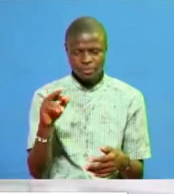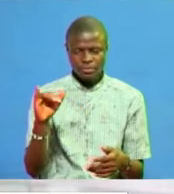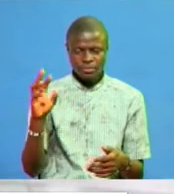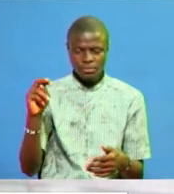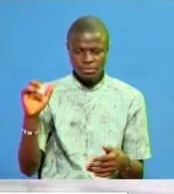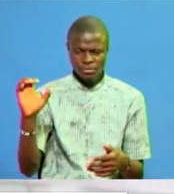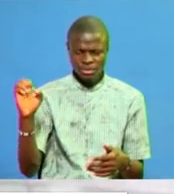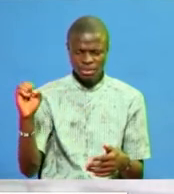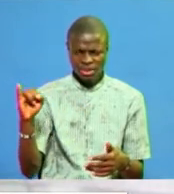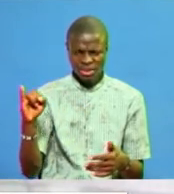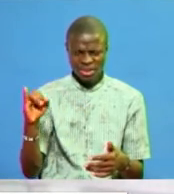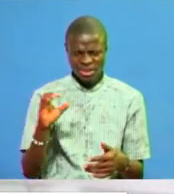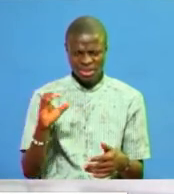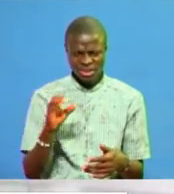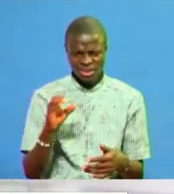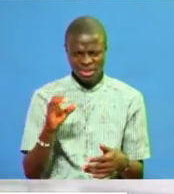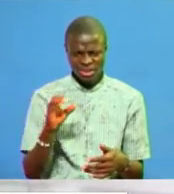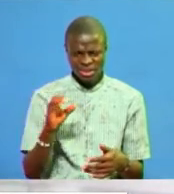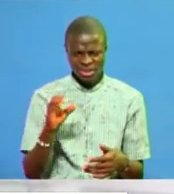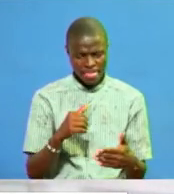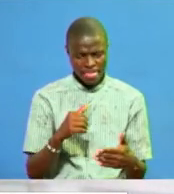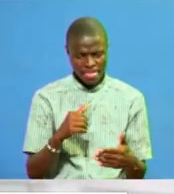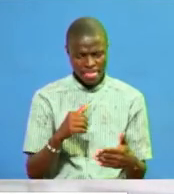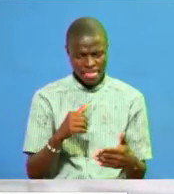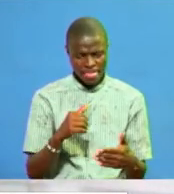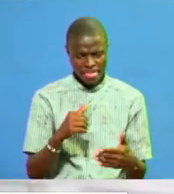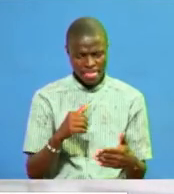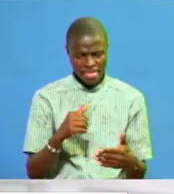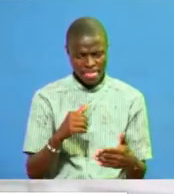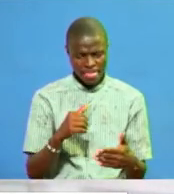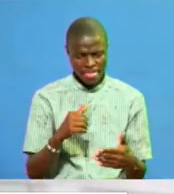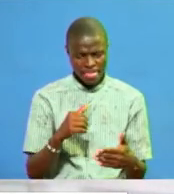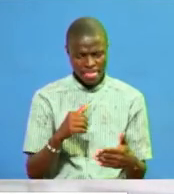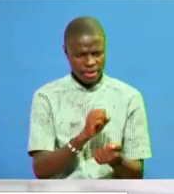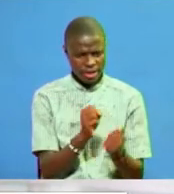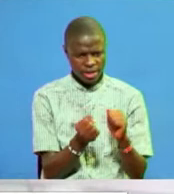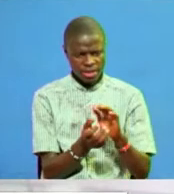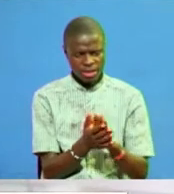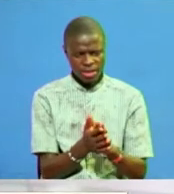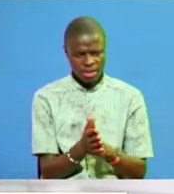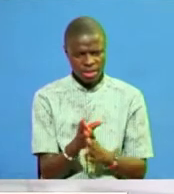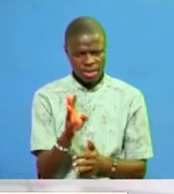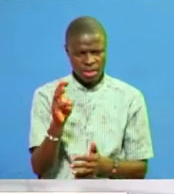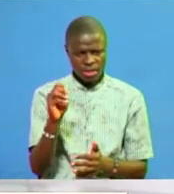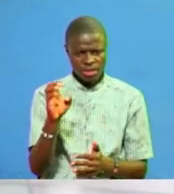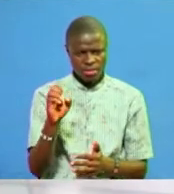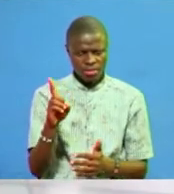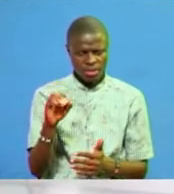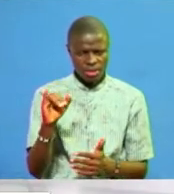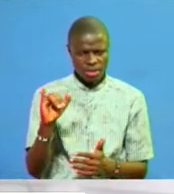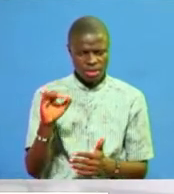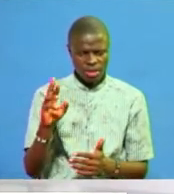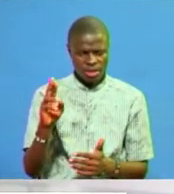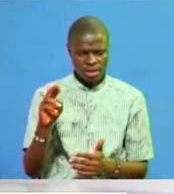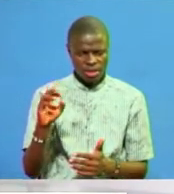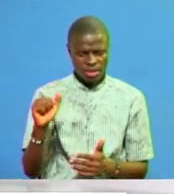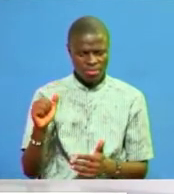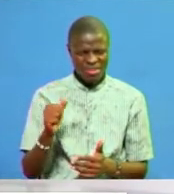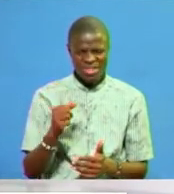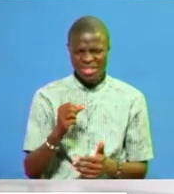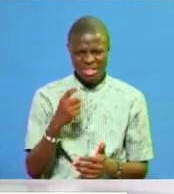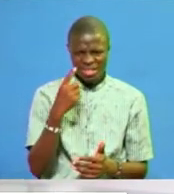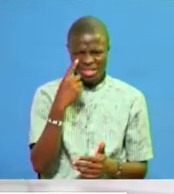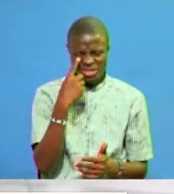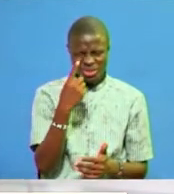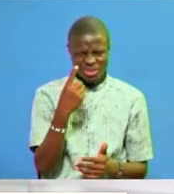considering to use it as a medium of exchange. The Bitcoin, however, has over the years shown it has a high volatility. So in this